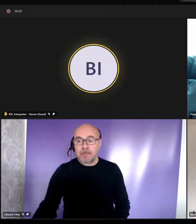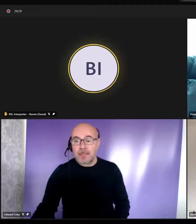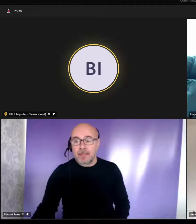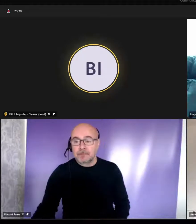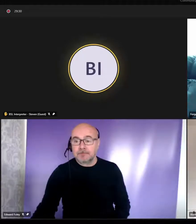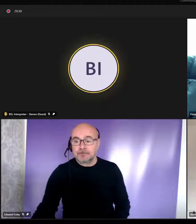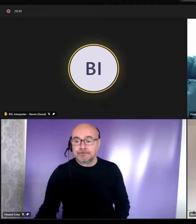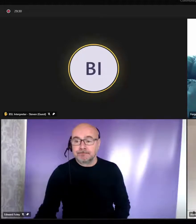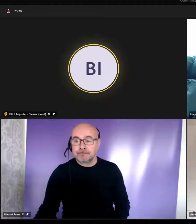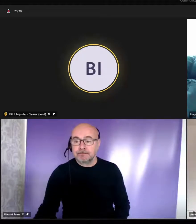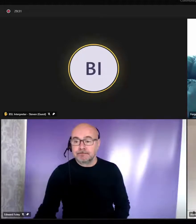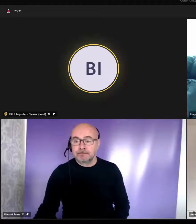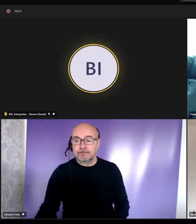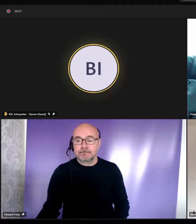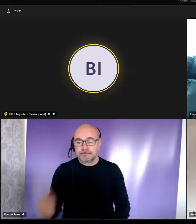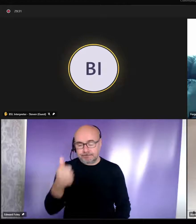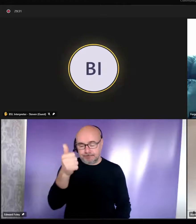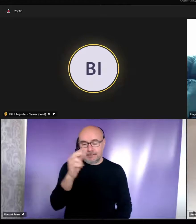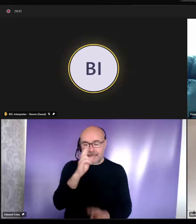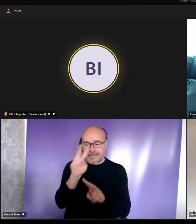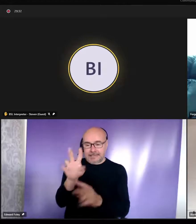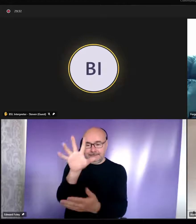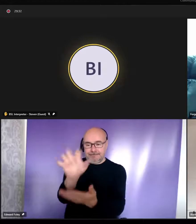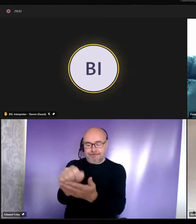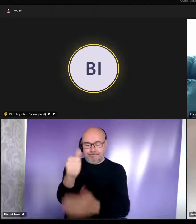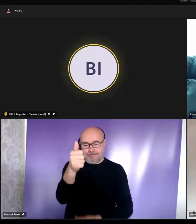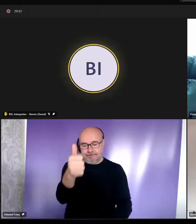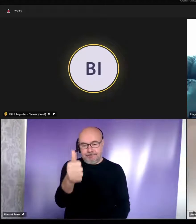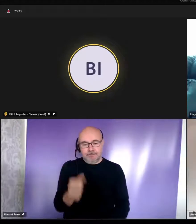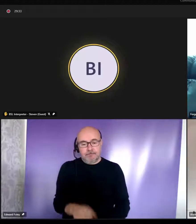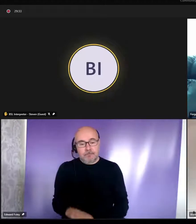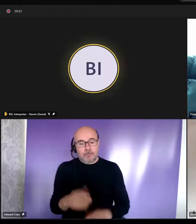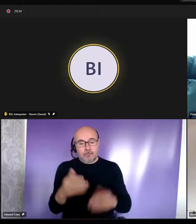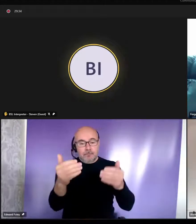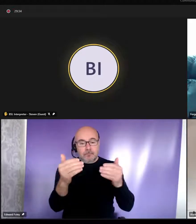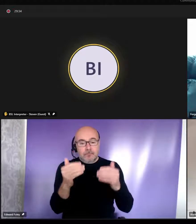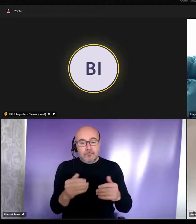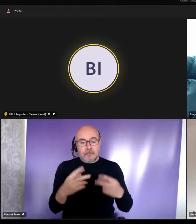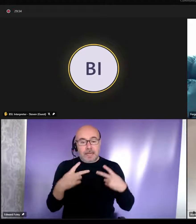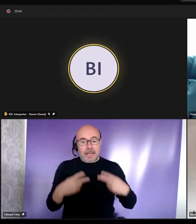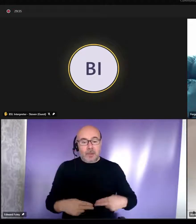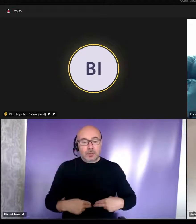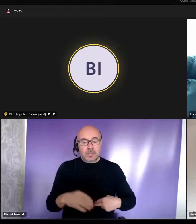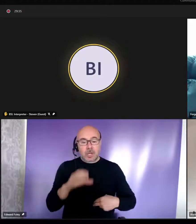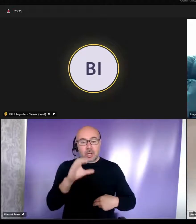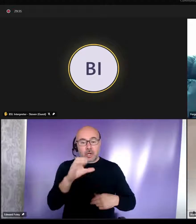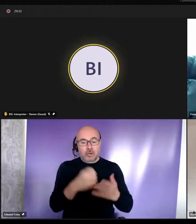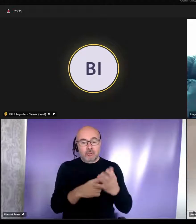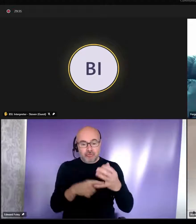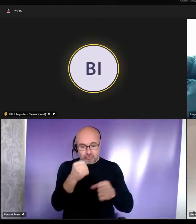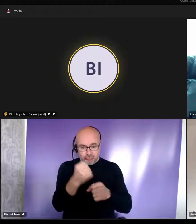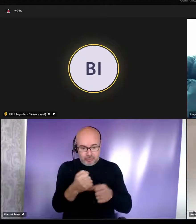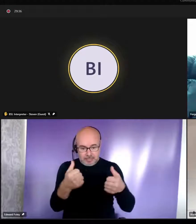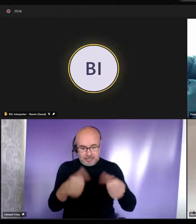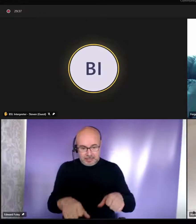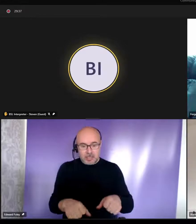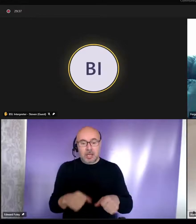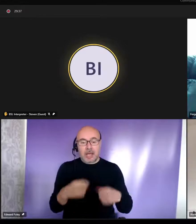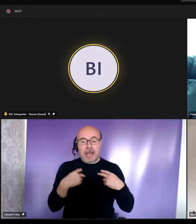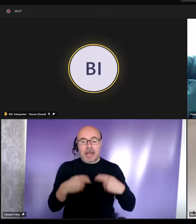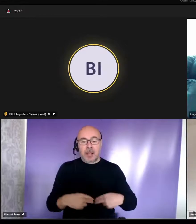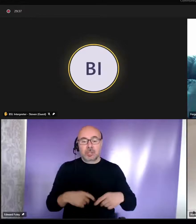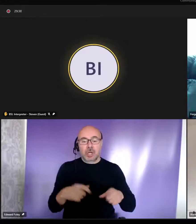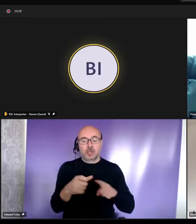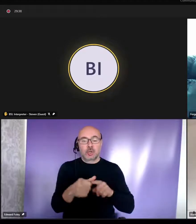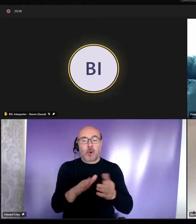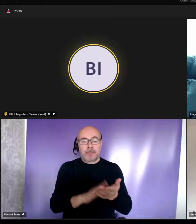you're also present, Councillor Cooper. Thank you. We have Councillor Craig present. We also have Councillor Dorman,